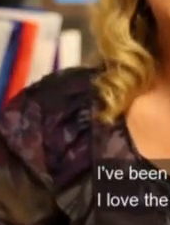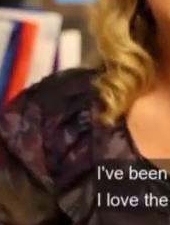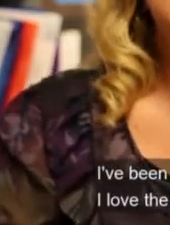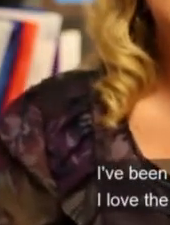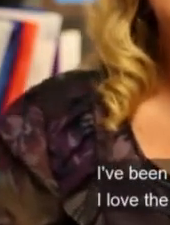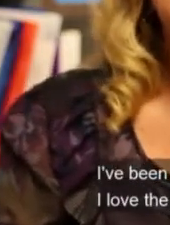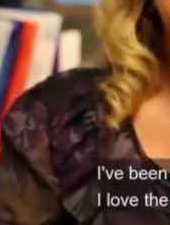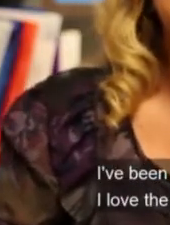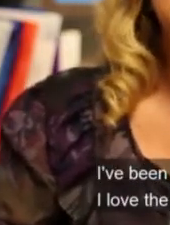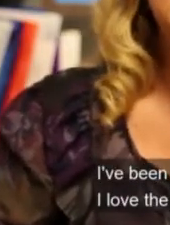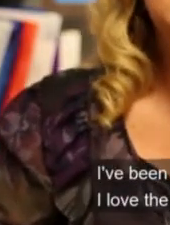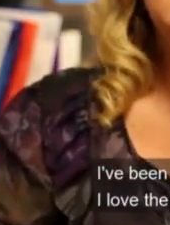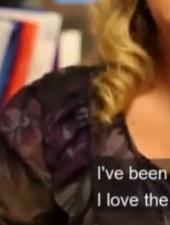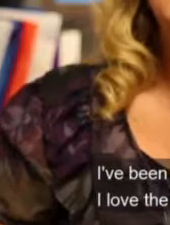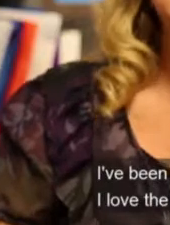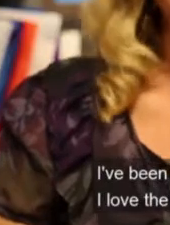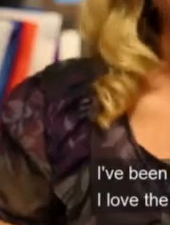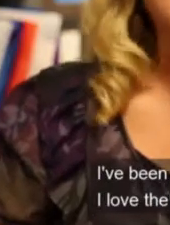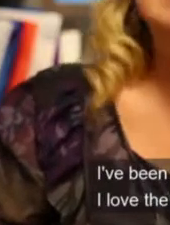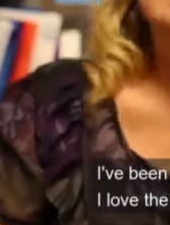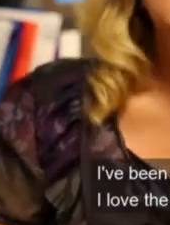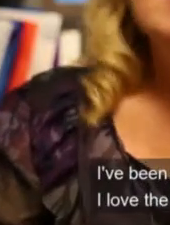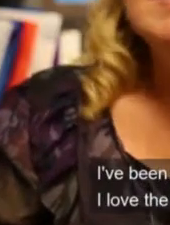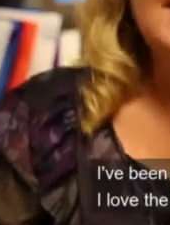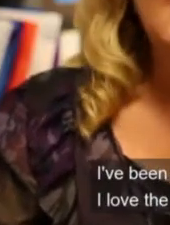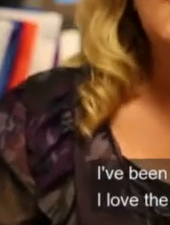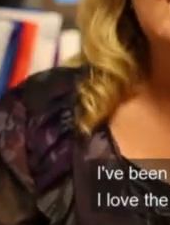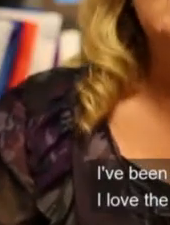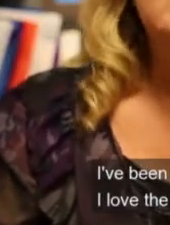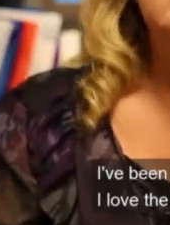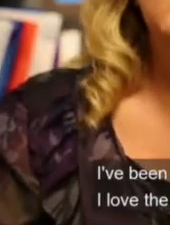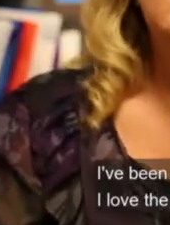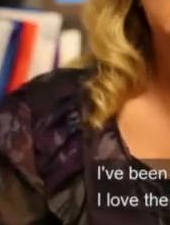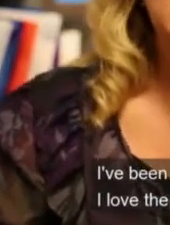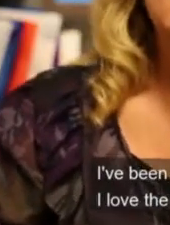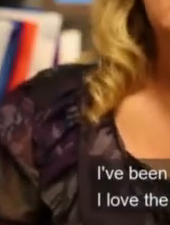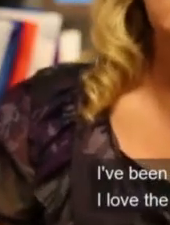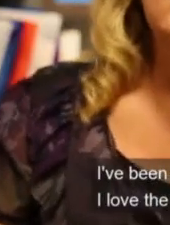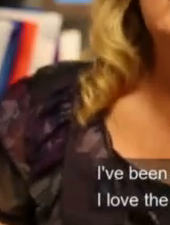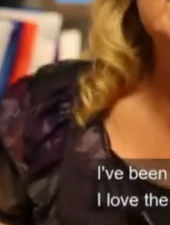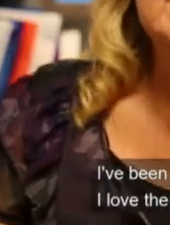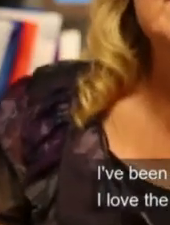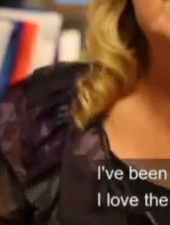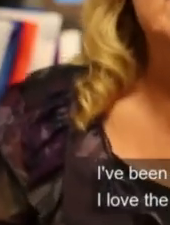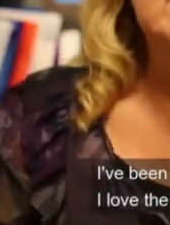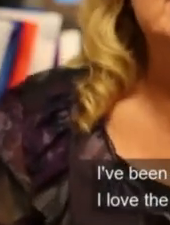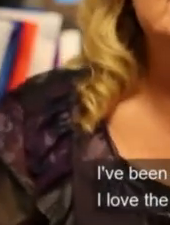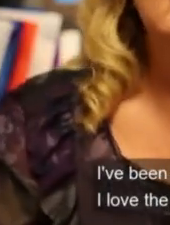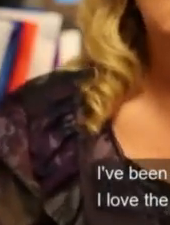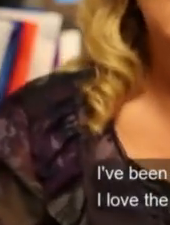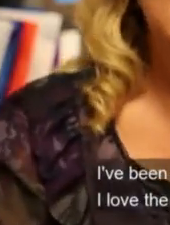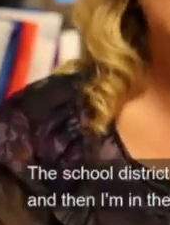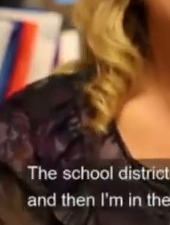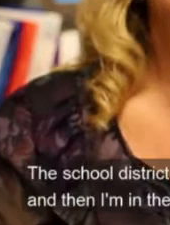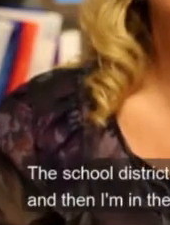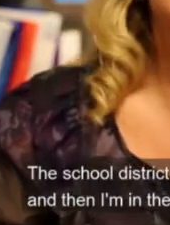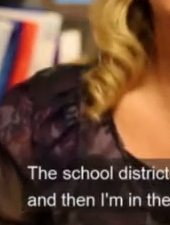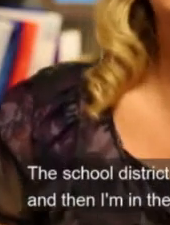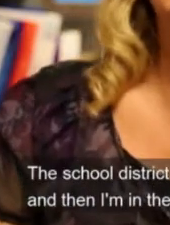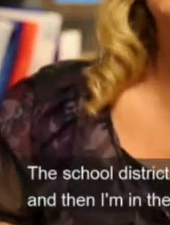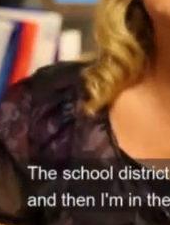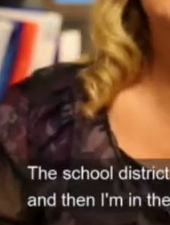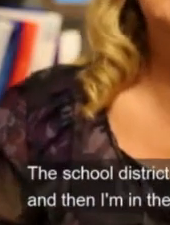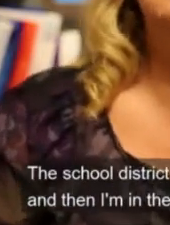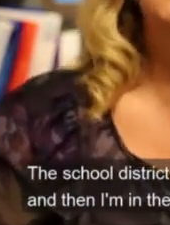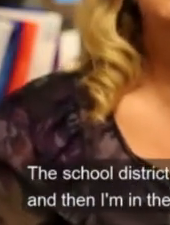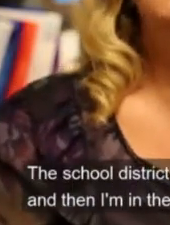an itinerant teacher the whole time. I love it. I love the fact that I get to drive to different places every day. The